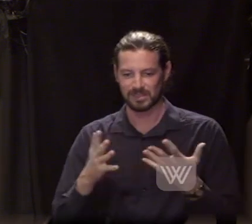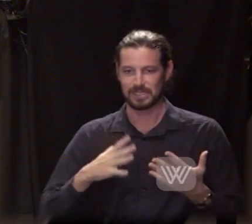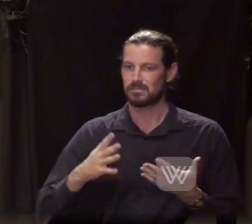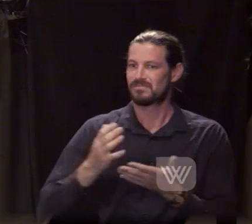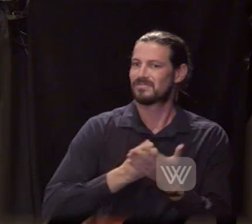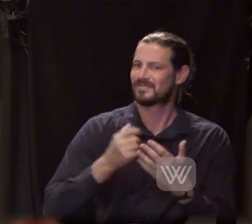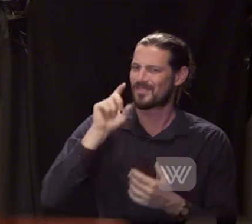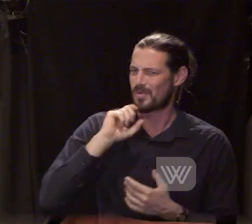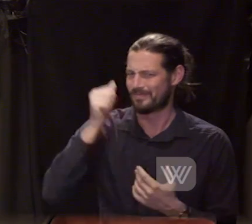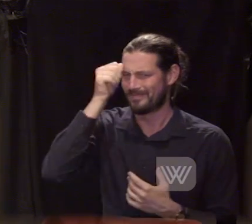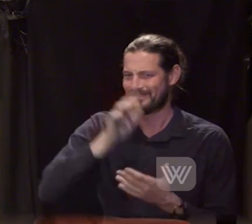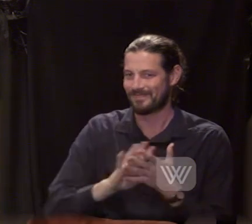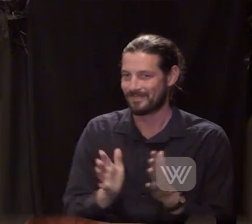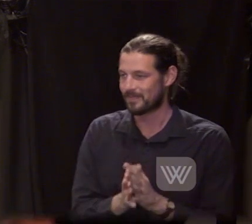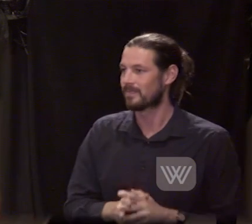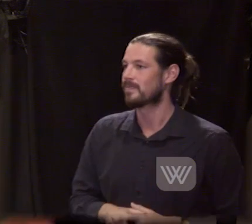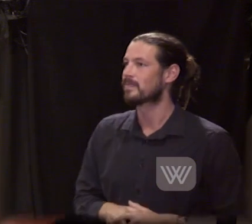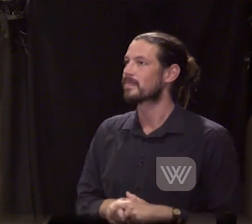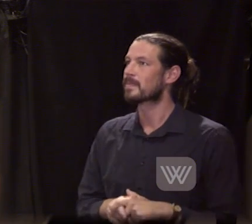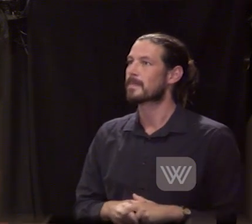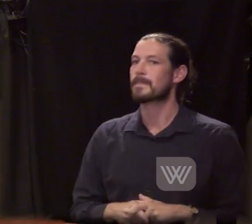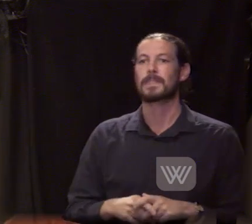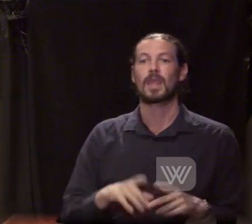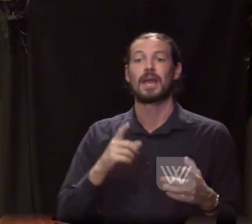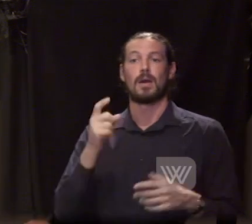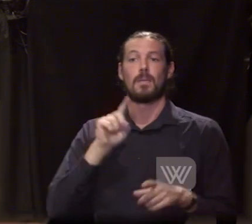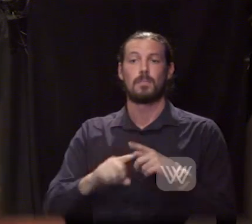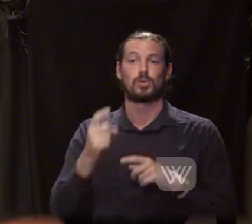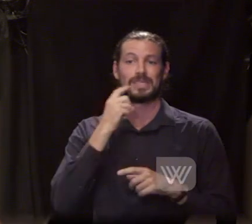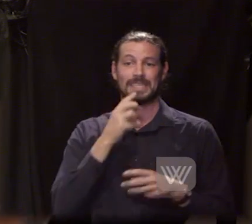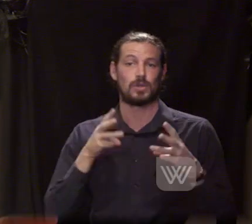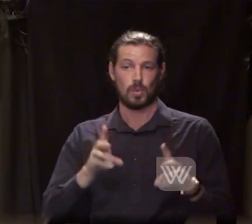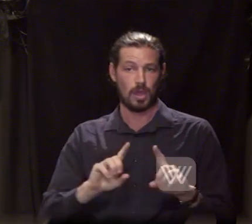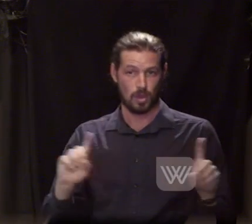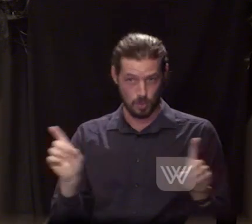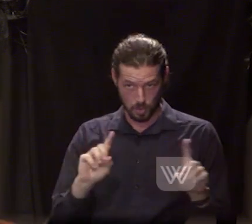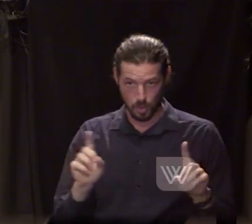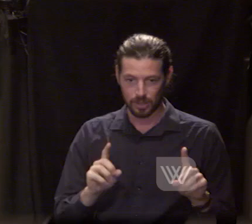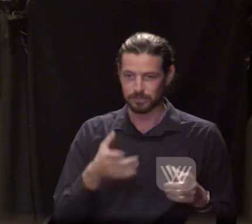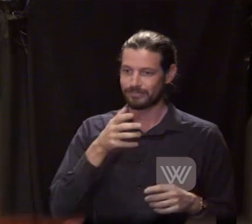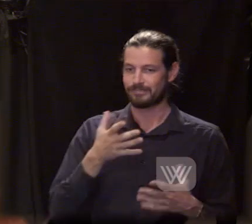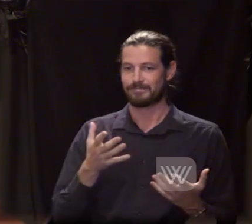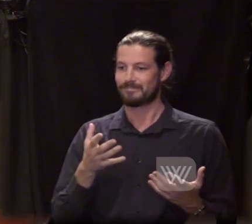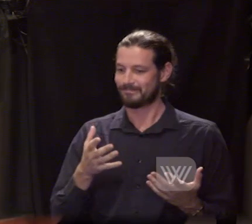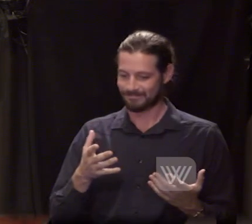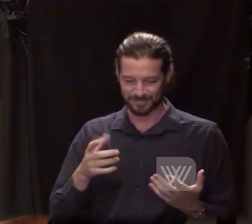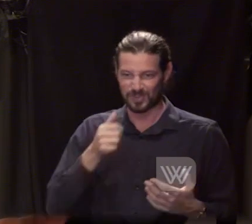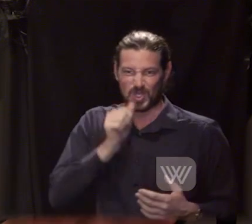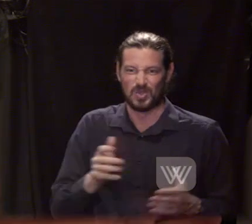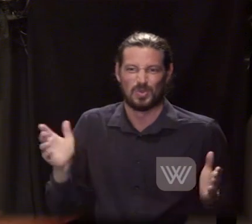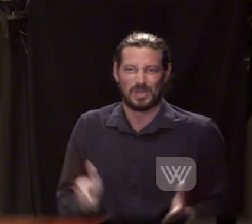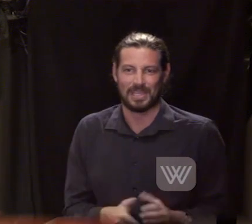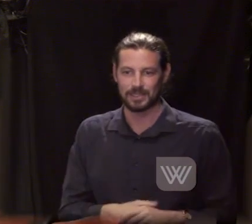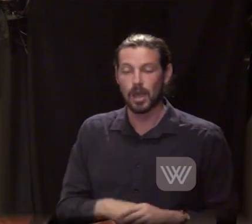easier way to use less water is to just reduce your consumption from the front. It's not necessarily recycling is good, but it's much harder to